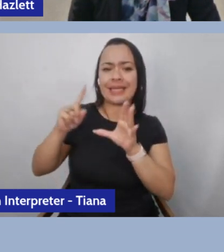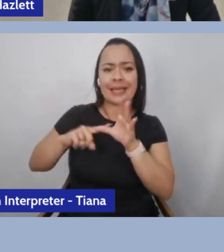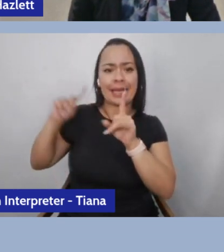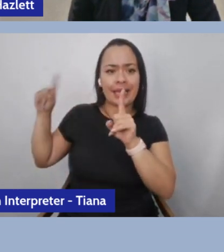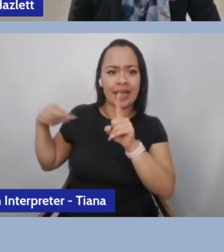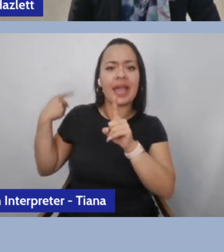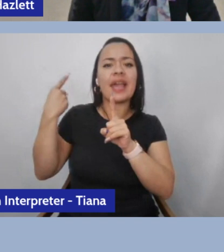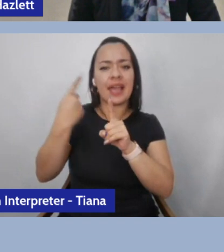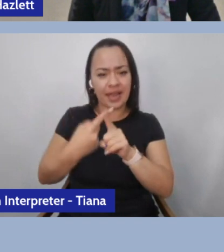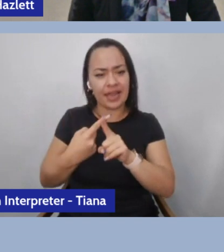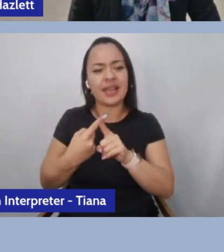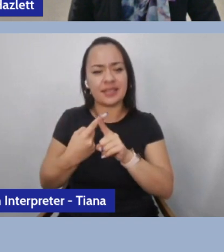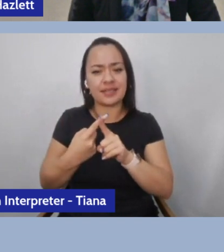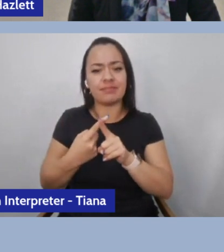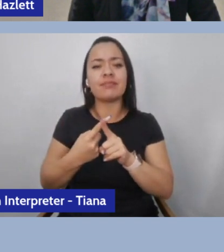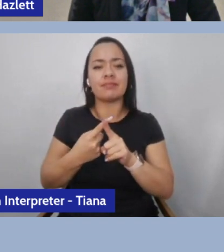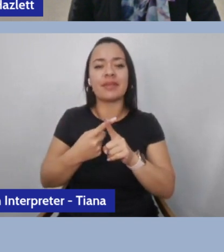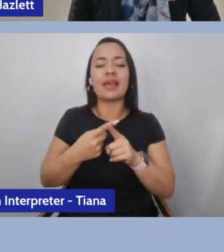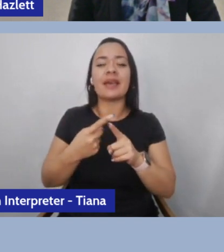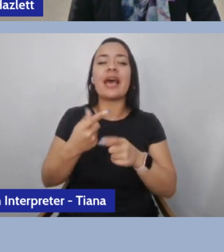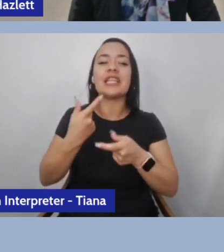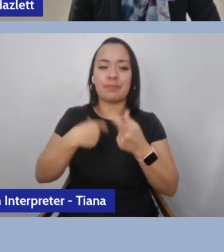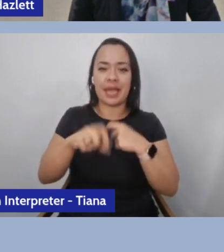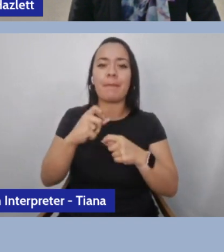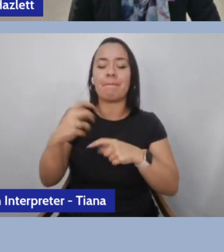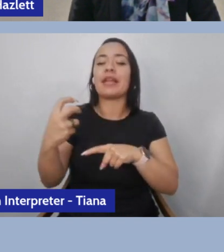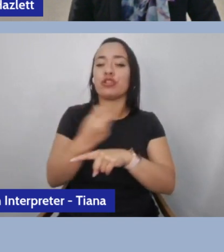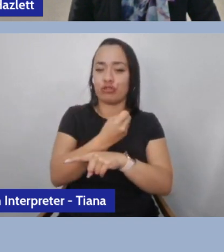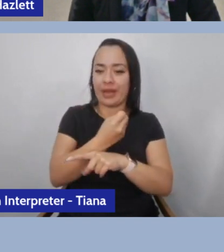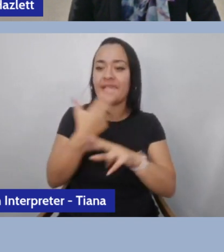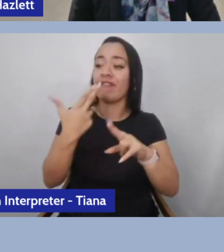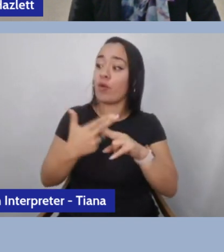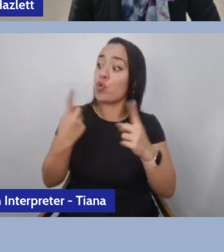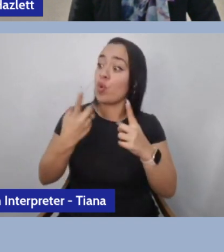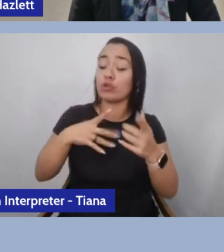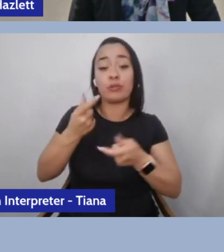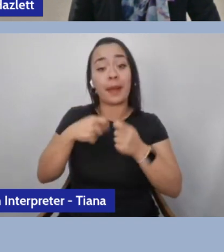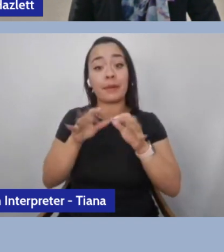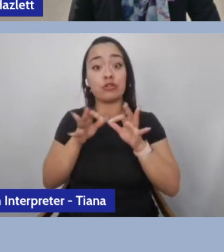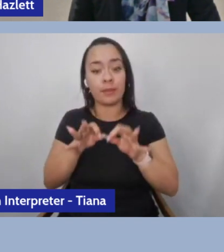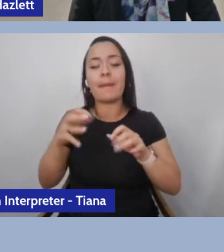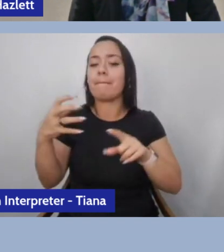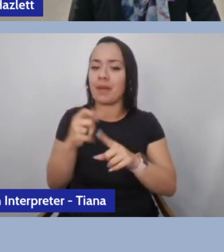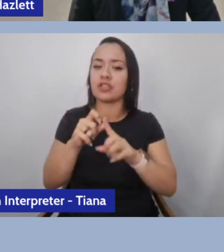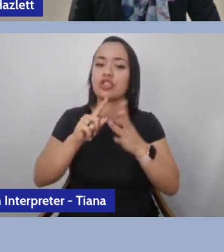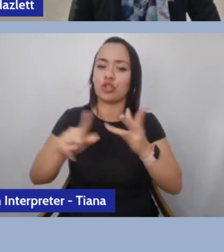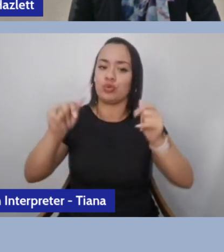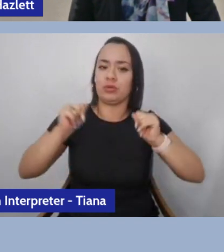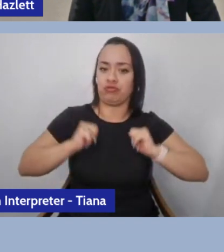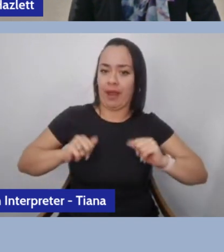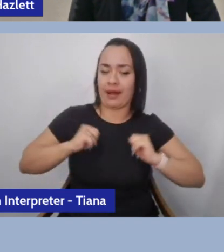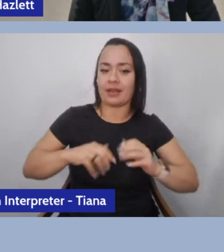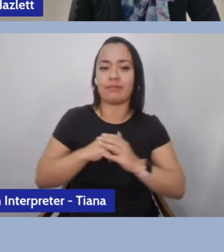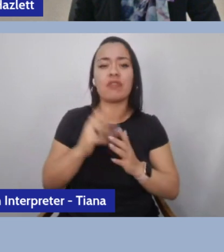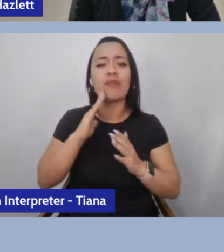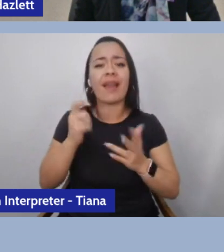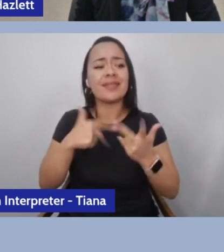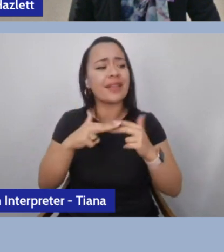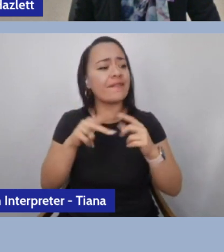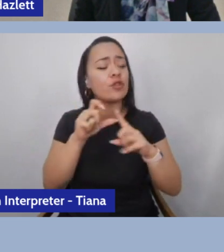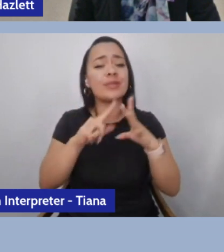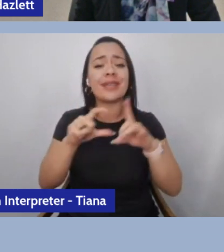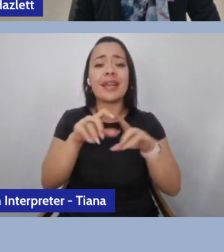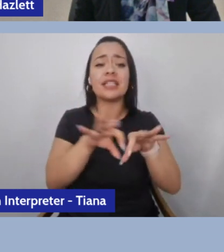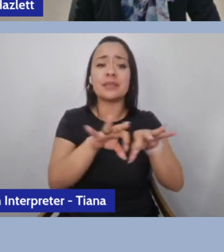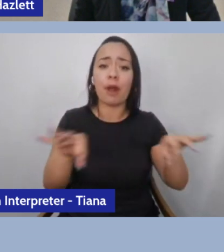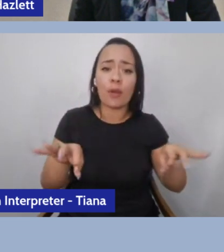an interpreter in Australia, which is a great thing. But regardless if you completed a diploma, an advanced diploma, postgraduate